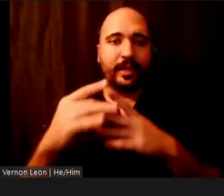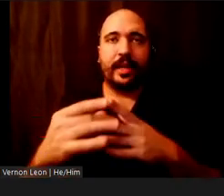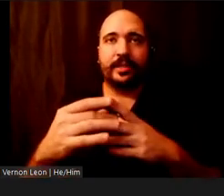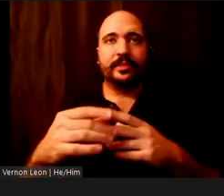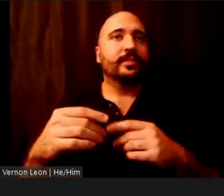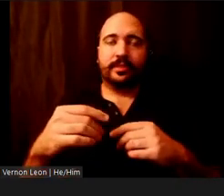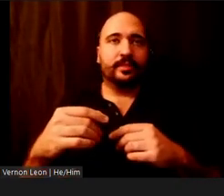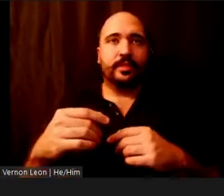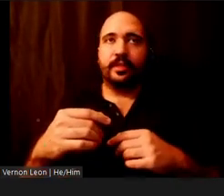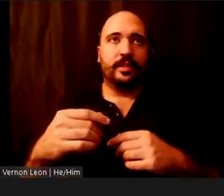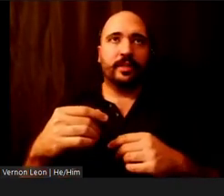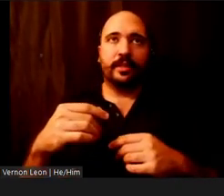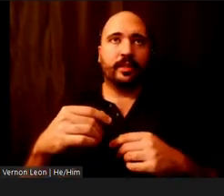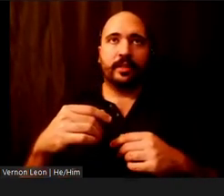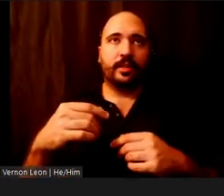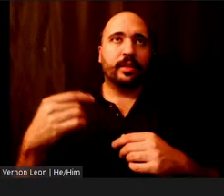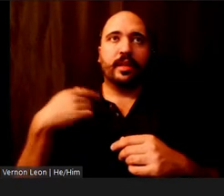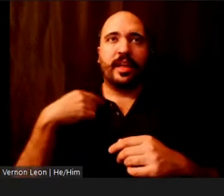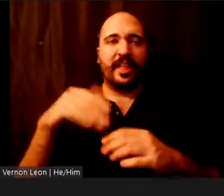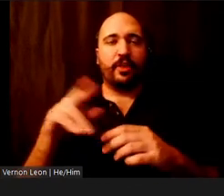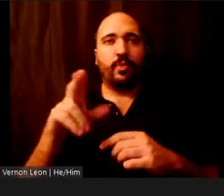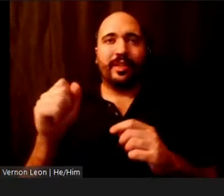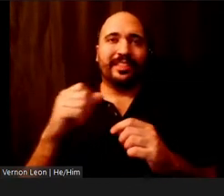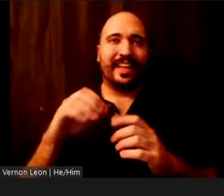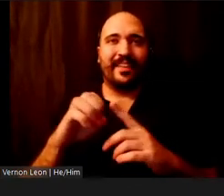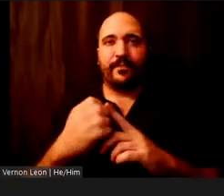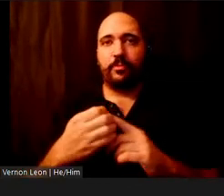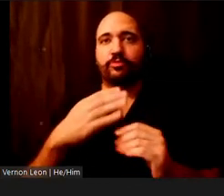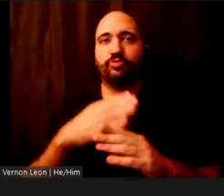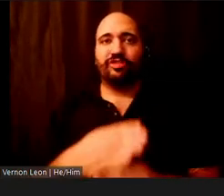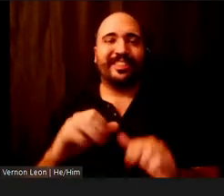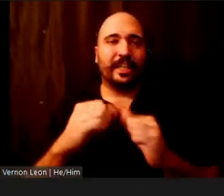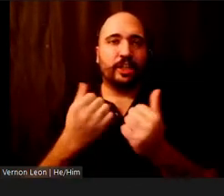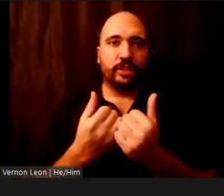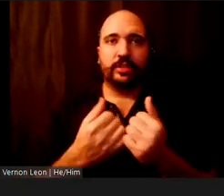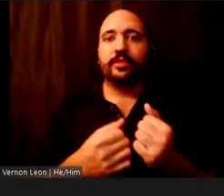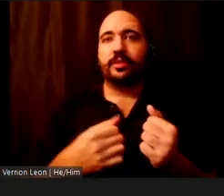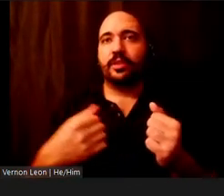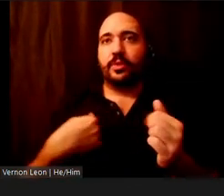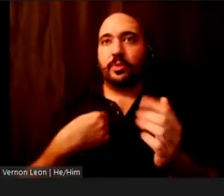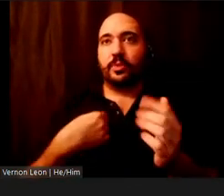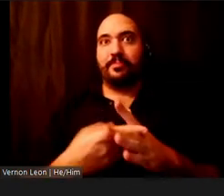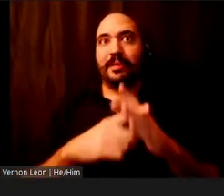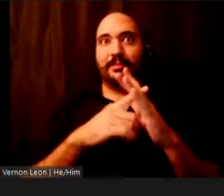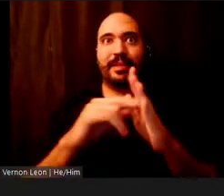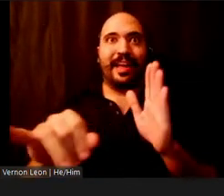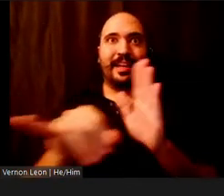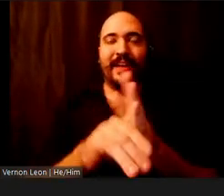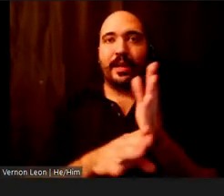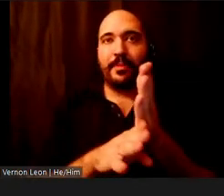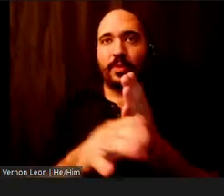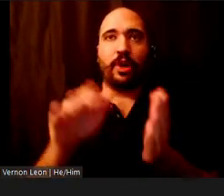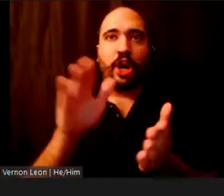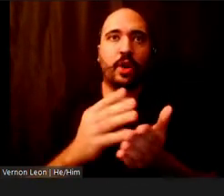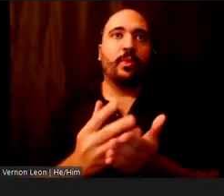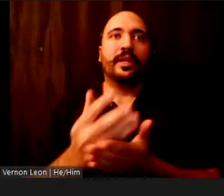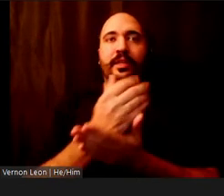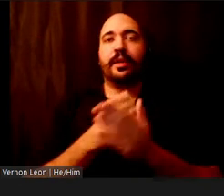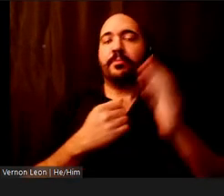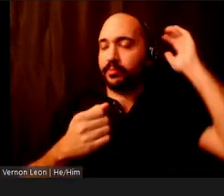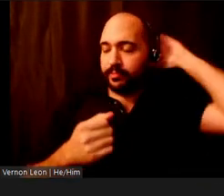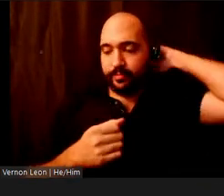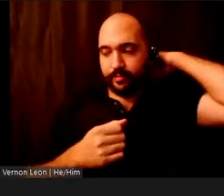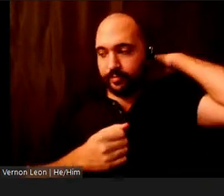and the U.S. Protection Agency. As you can see, we begin by identifying minority and low-income for environmental justice